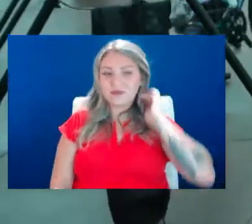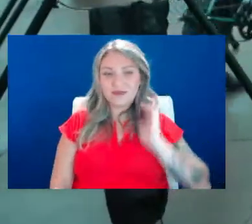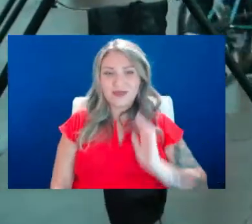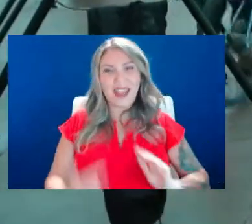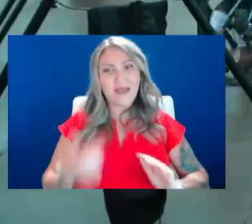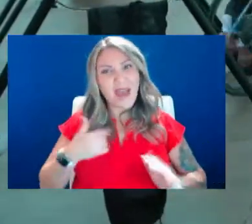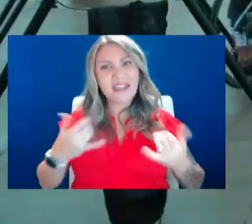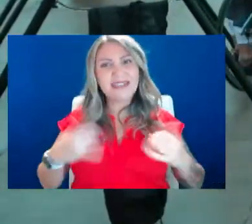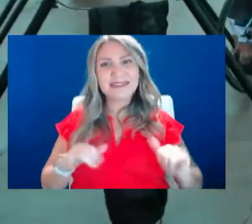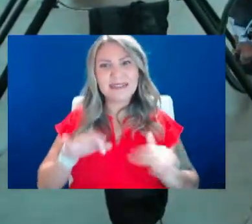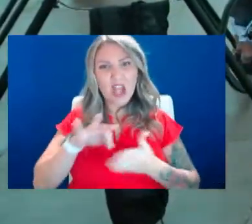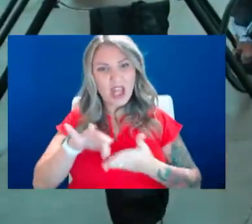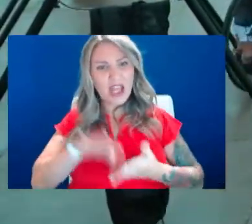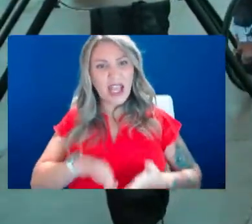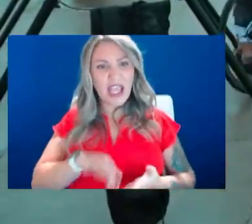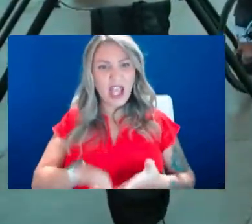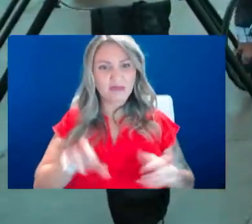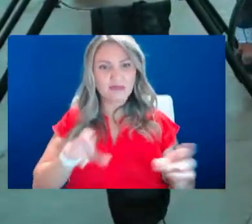down?